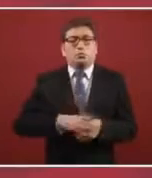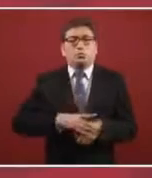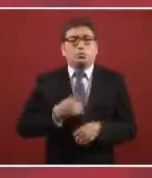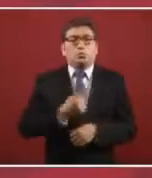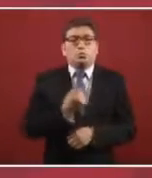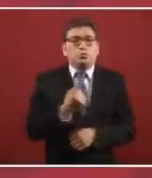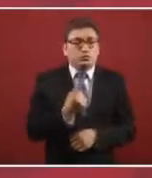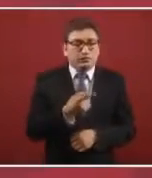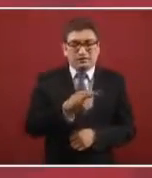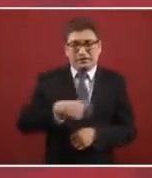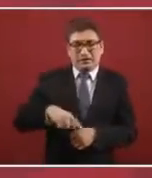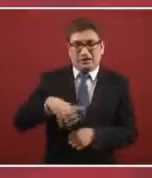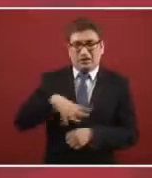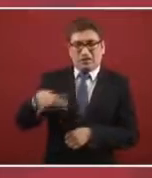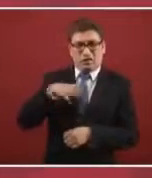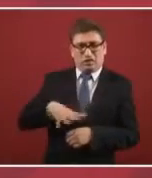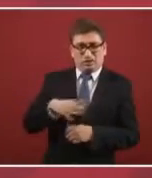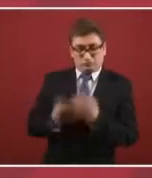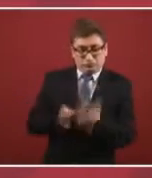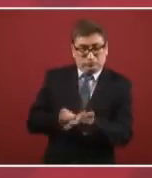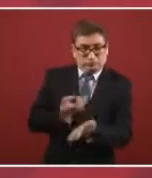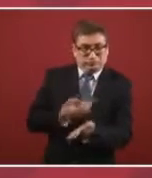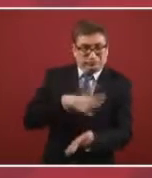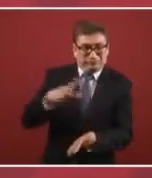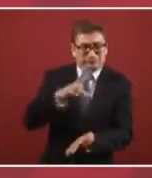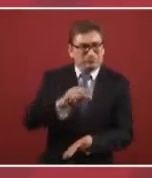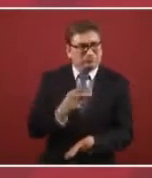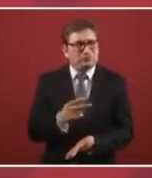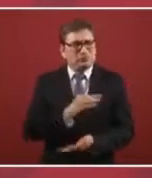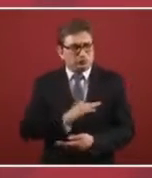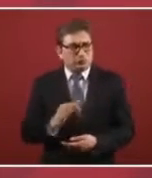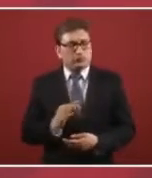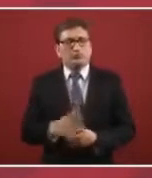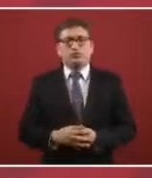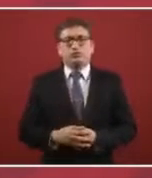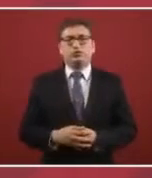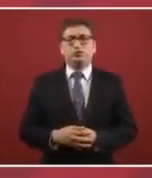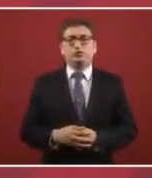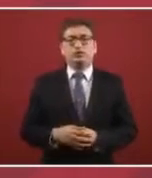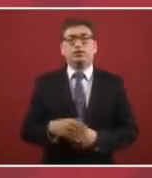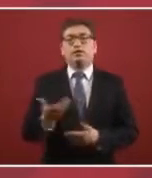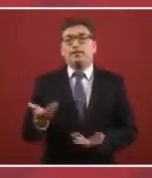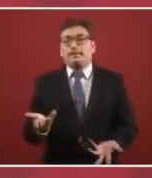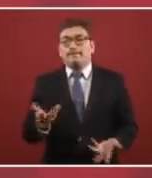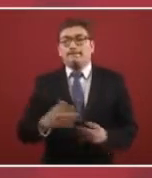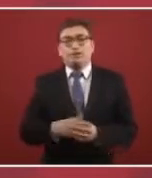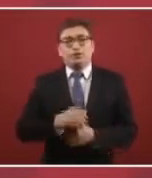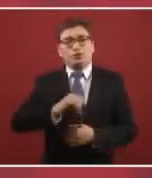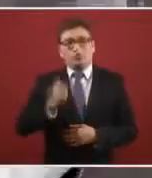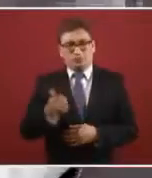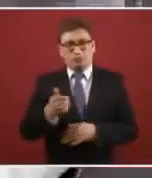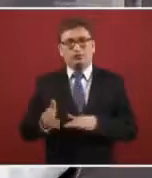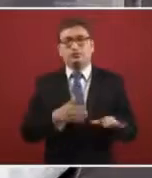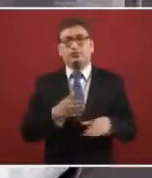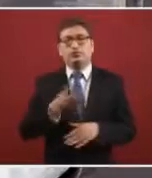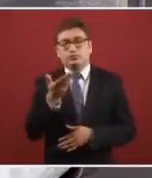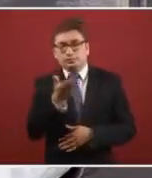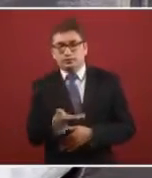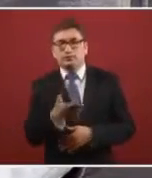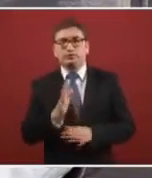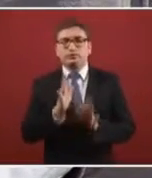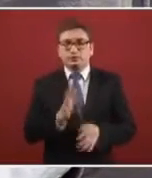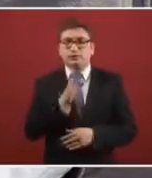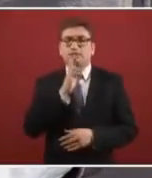para rechazar la to iniciativa. revoke the initiative. Lo otro es The other pedirles thing is to ask them también ya that they resuelvan now resolve